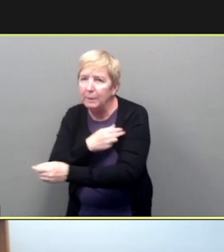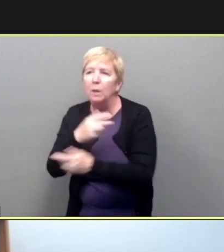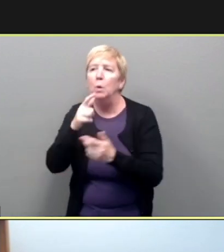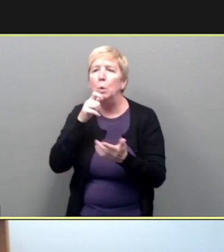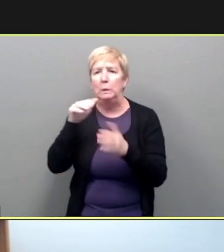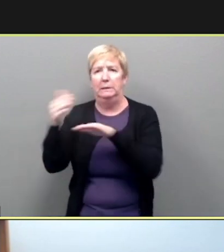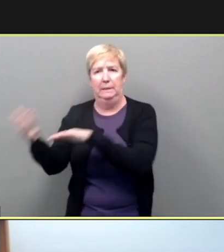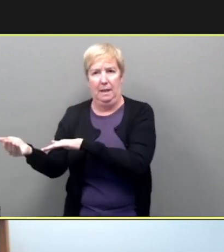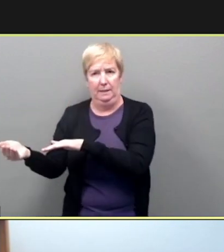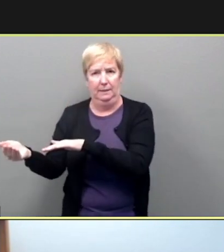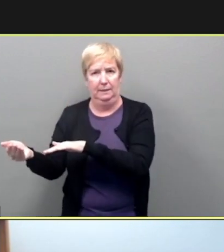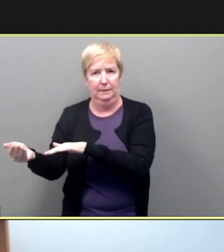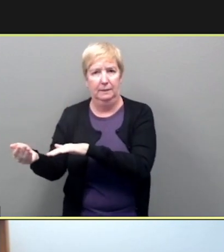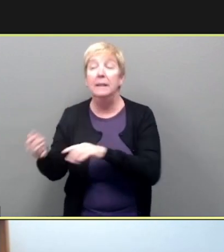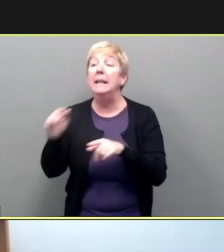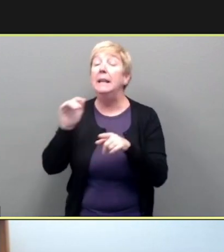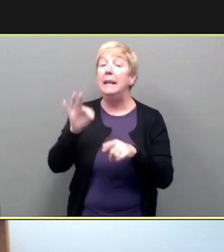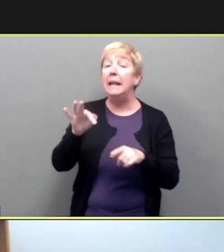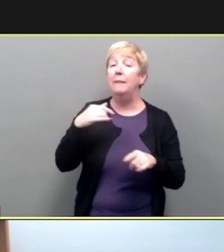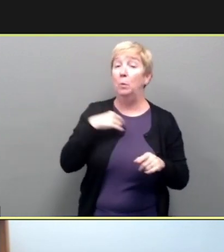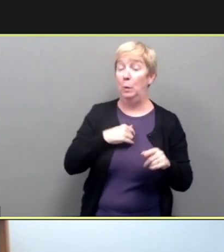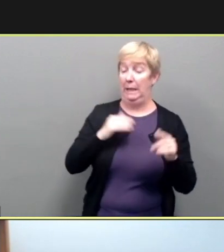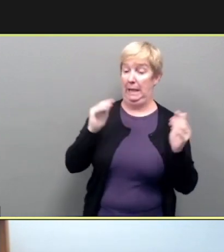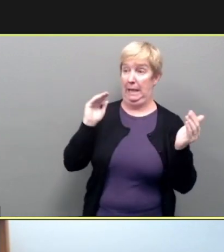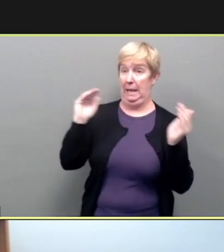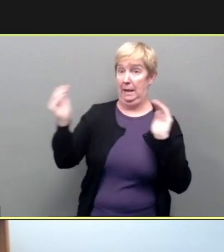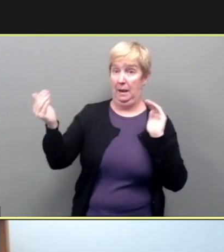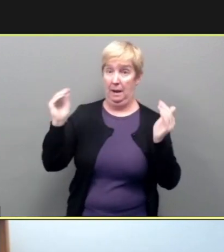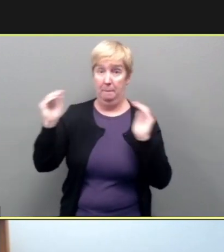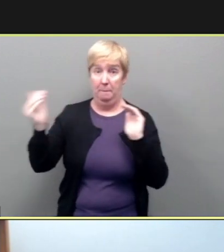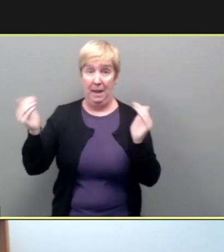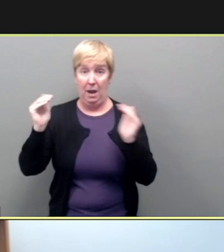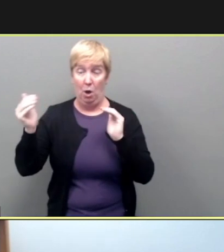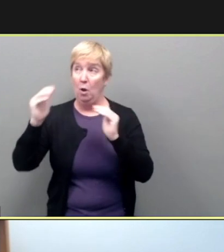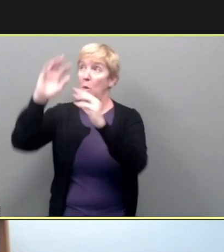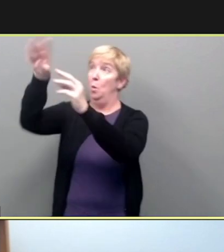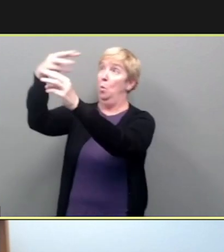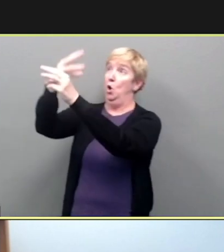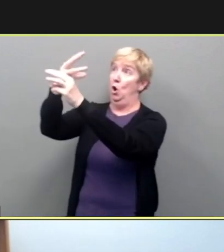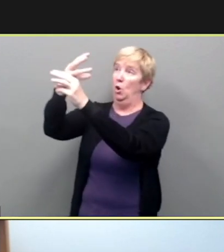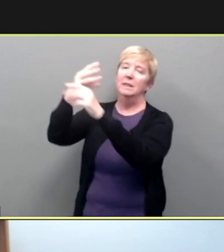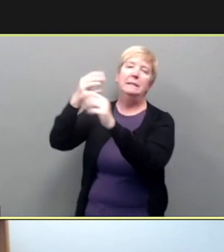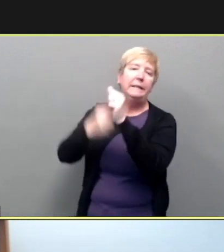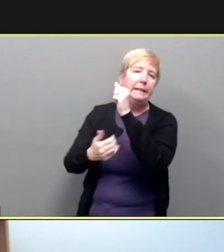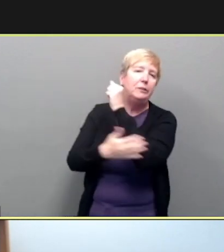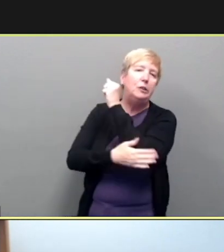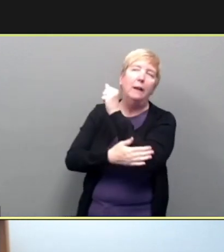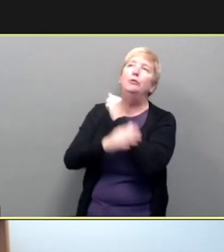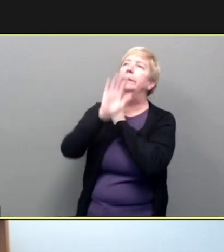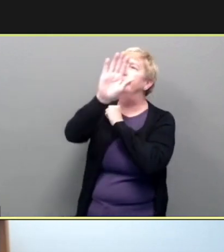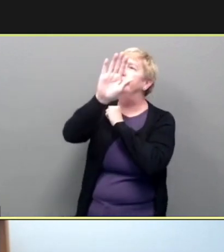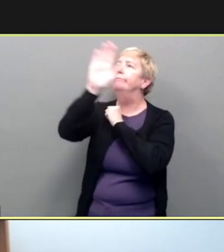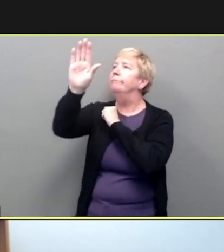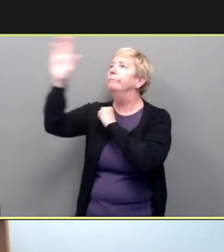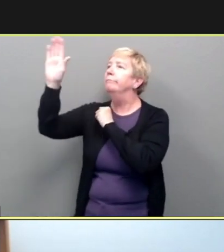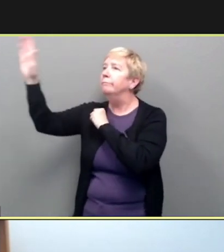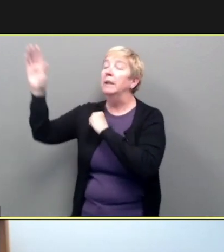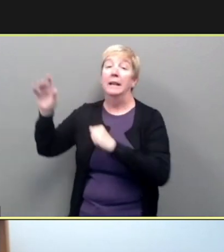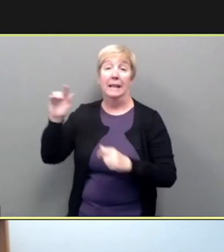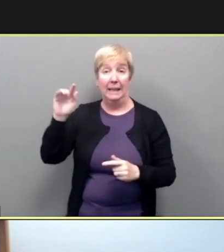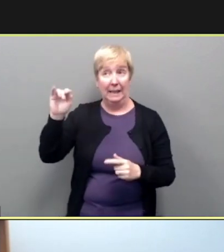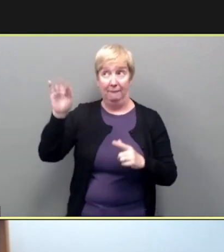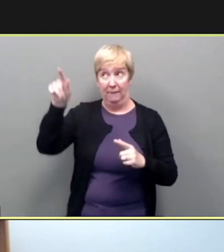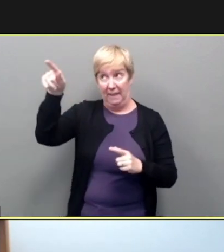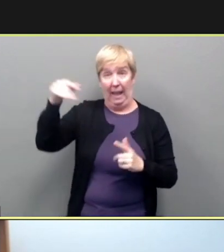interesting when you compare globally, you compare countries with high vaccine coverage